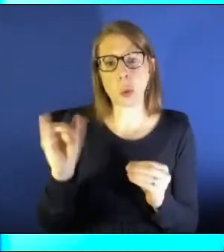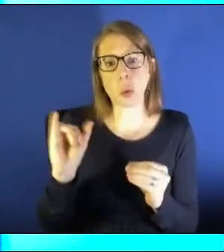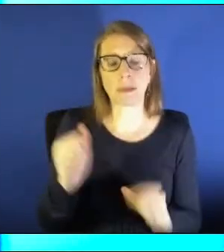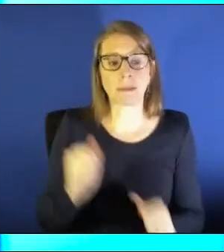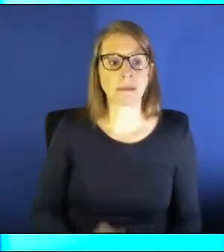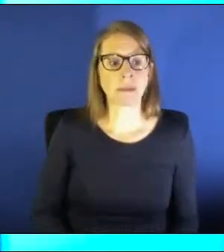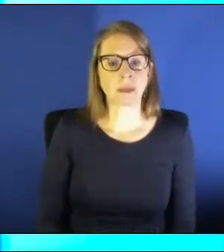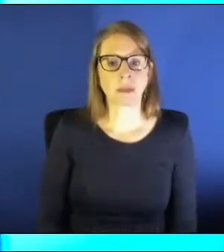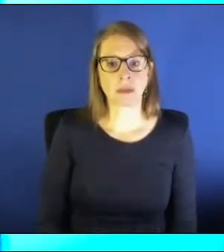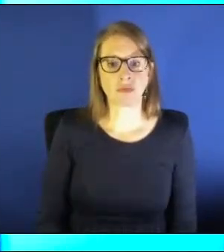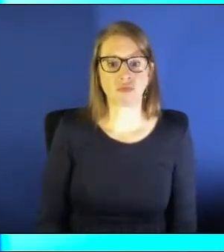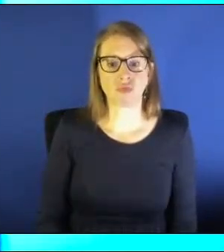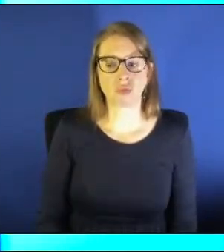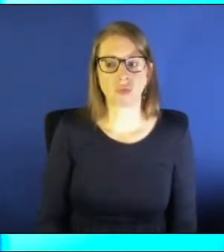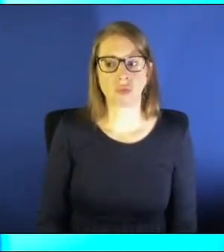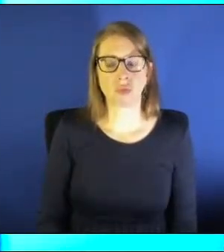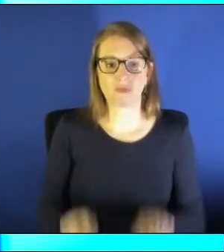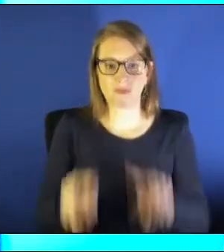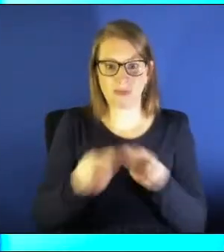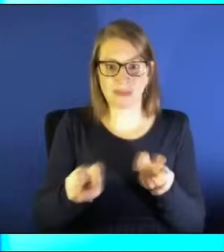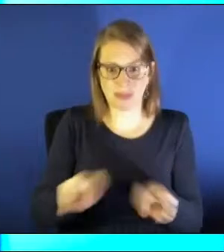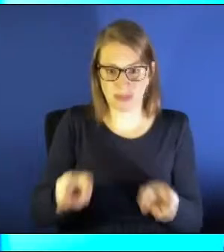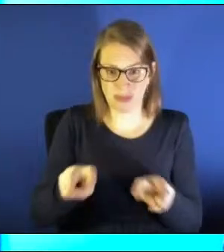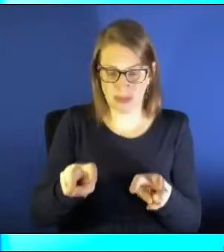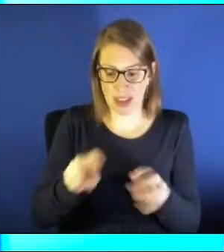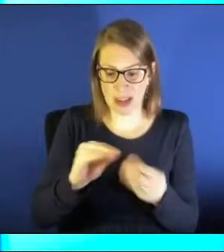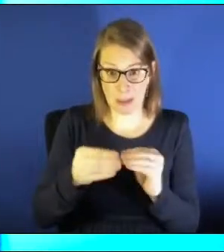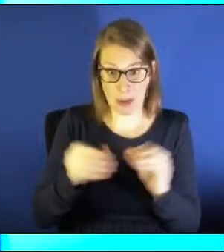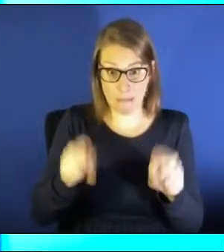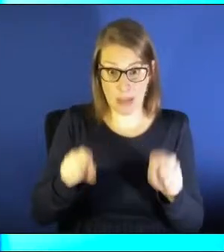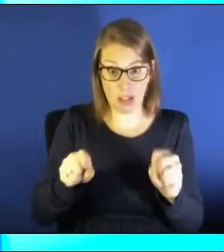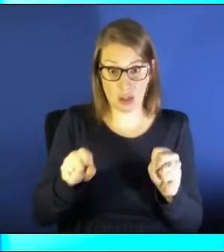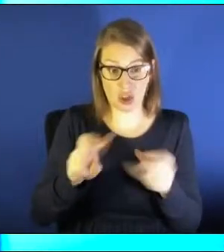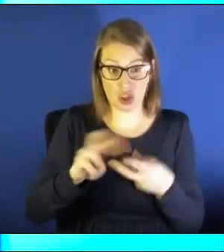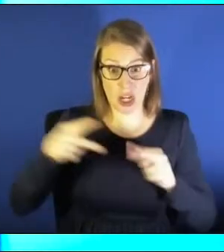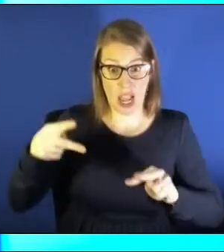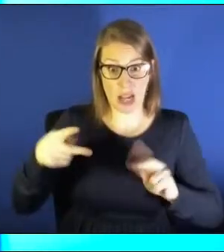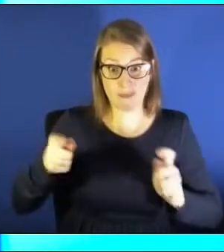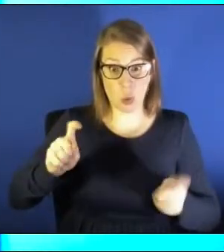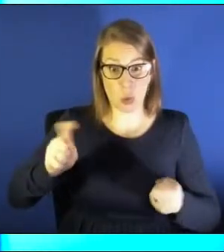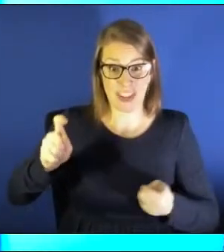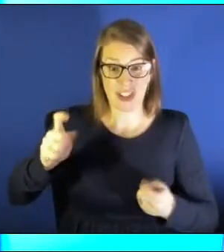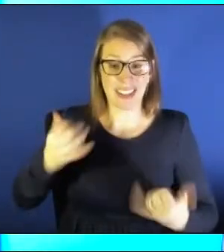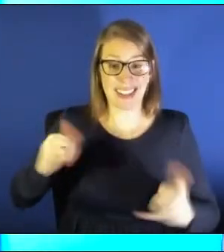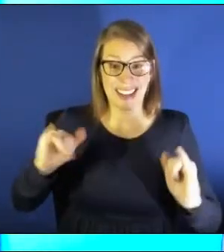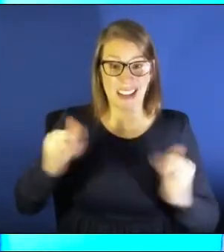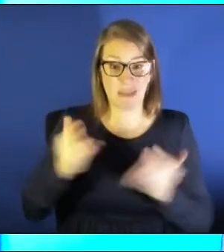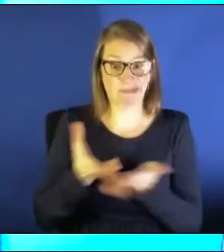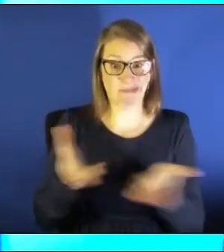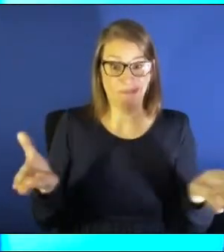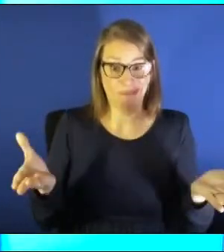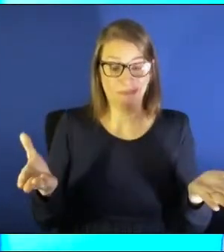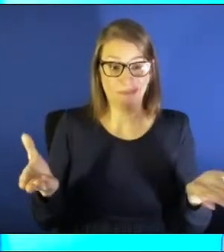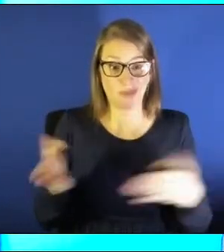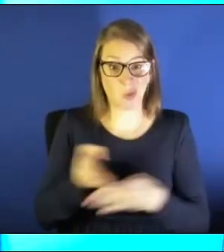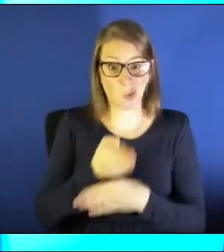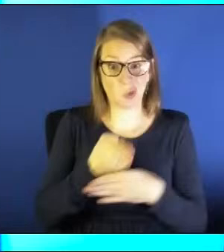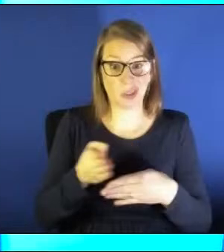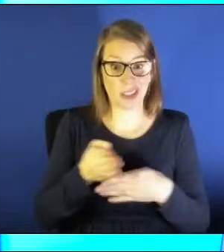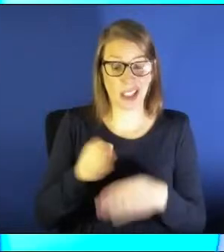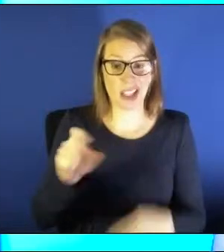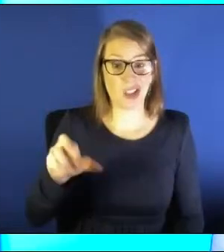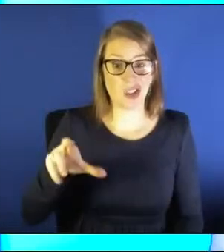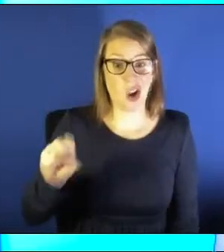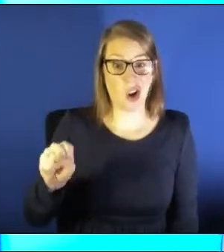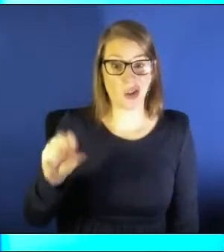number of possible genetic mutations that still exist within SARS-CoV-2, the